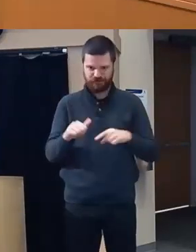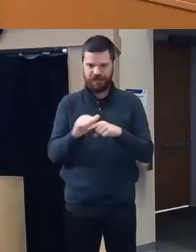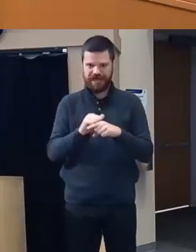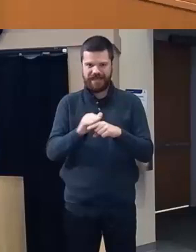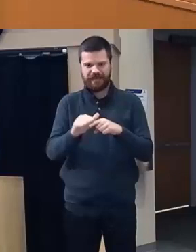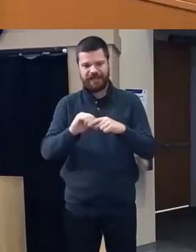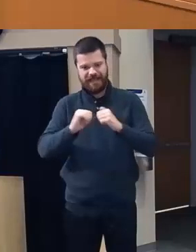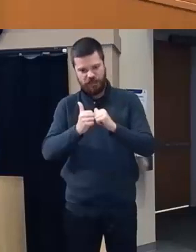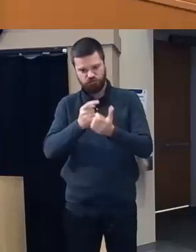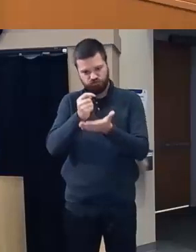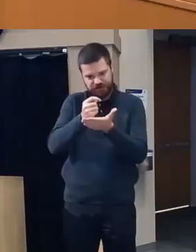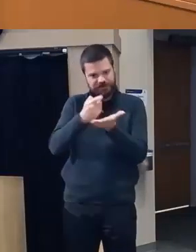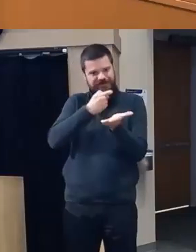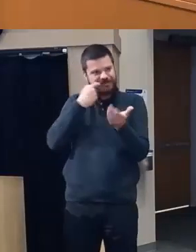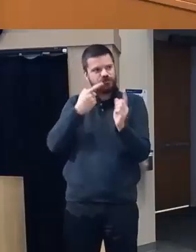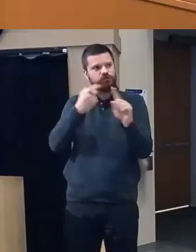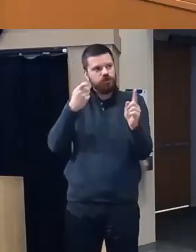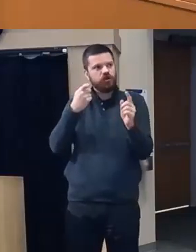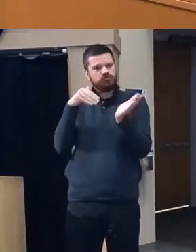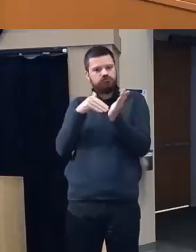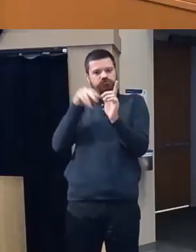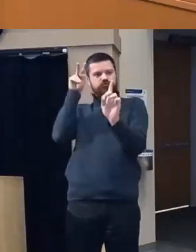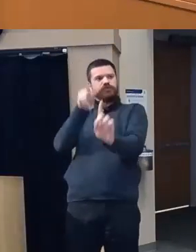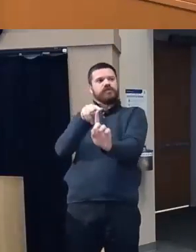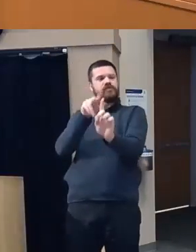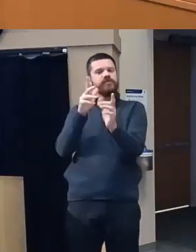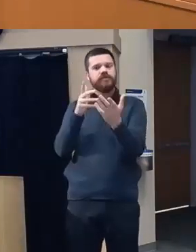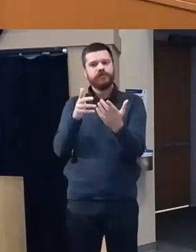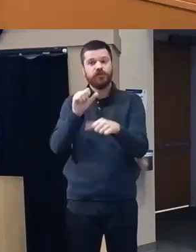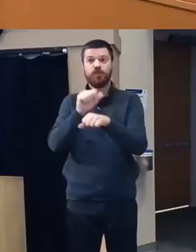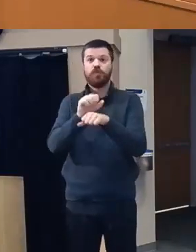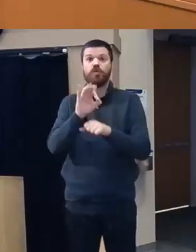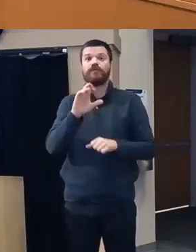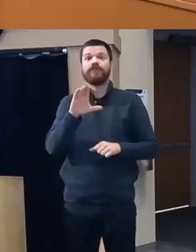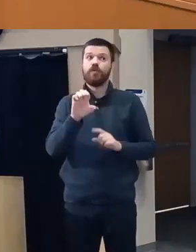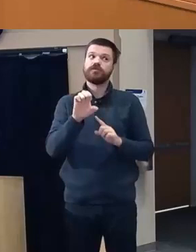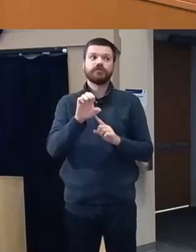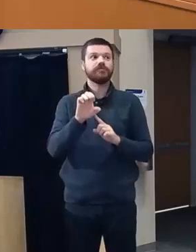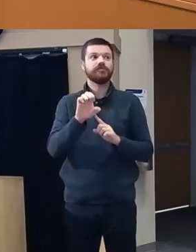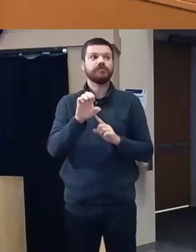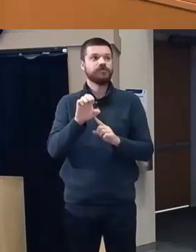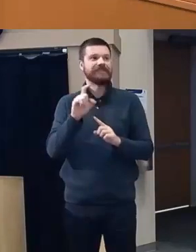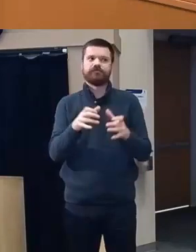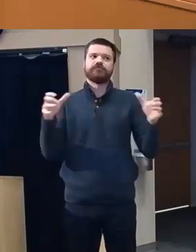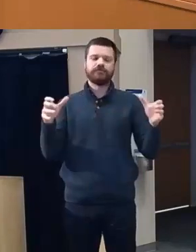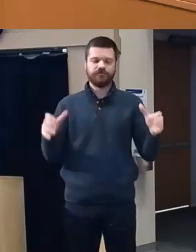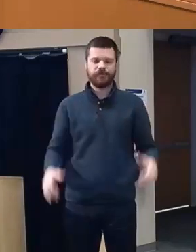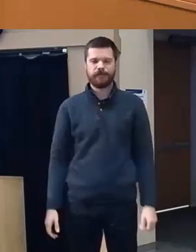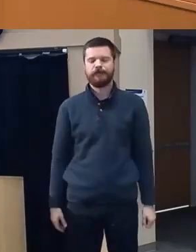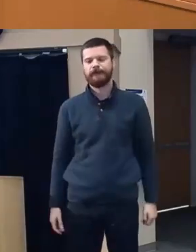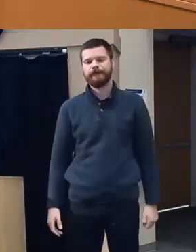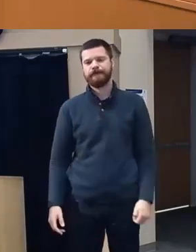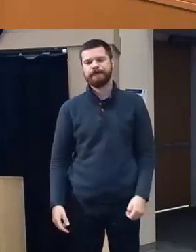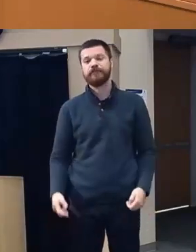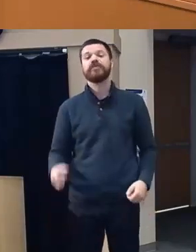in treating addiction from a physician perspective. The workforce need is growing. some think that there is a